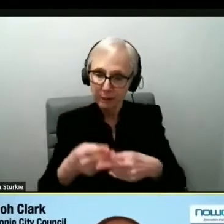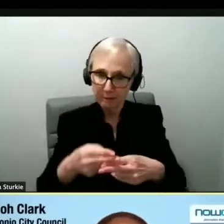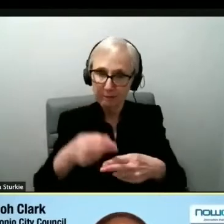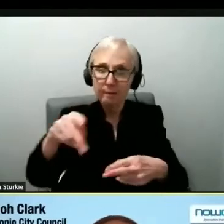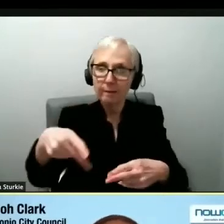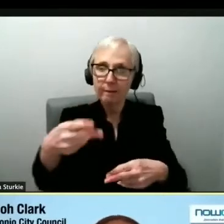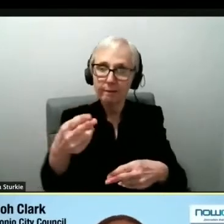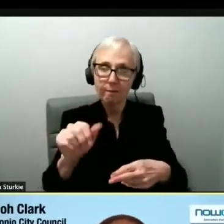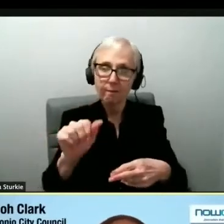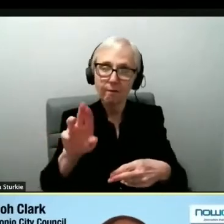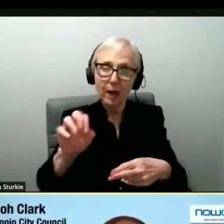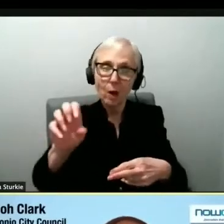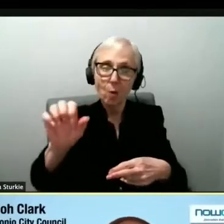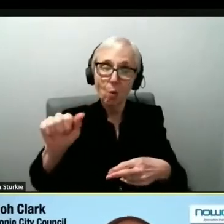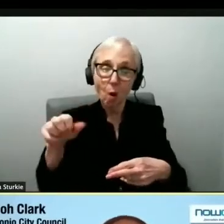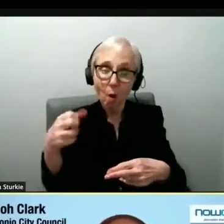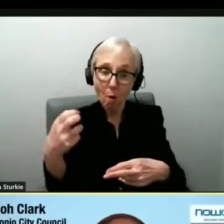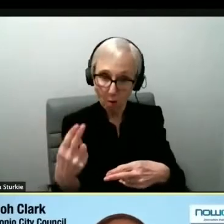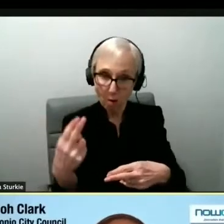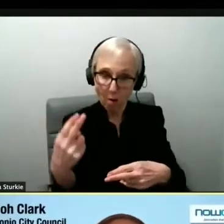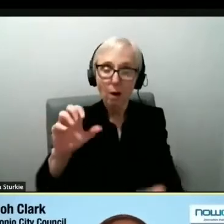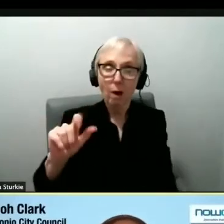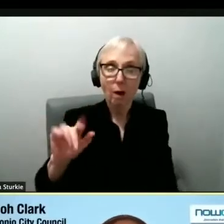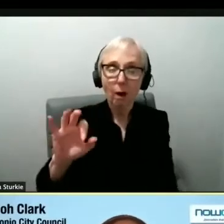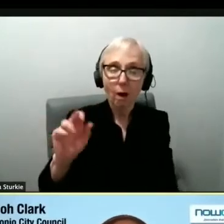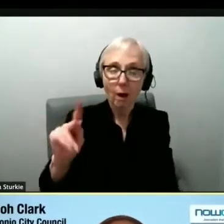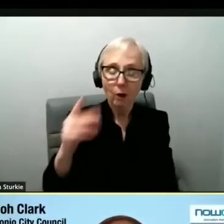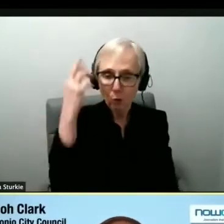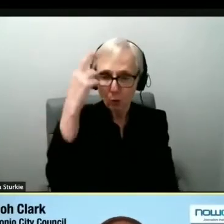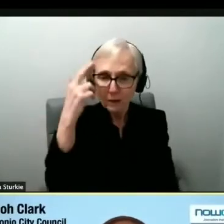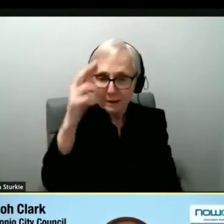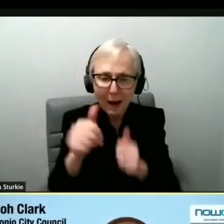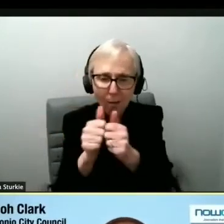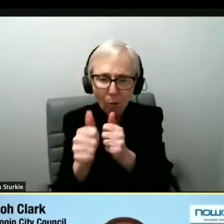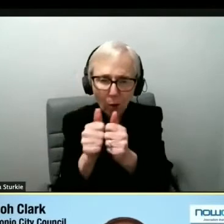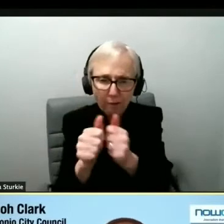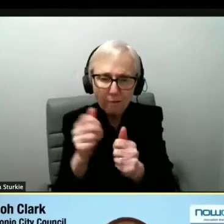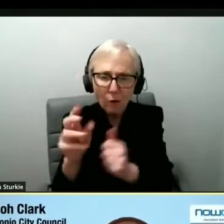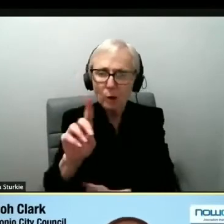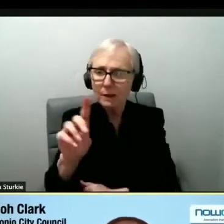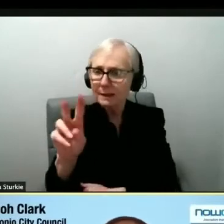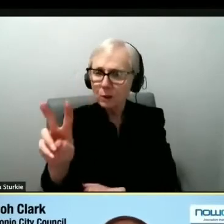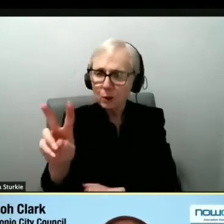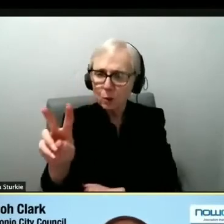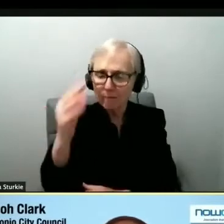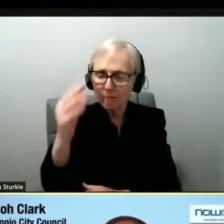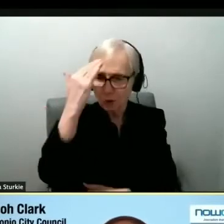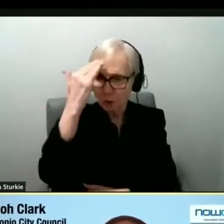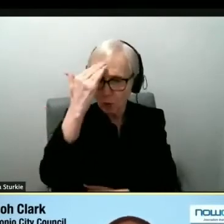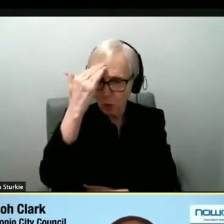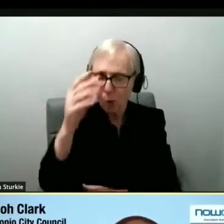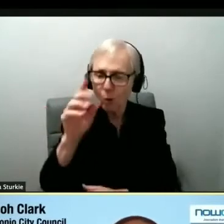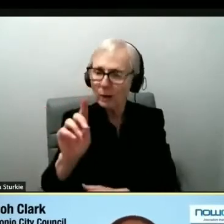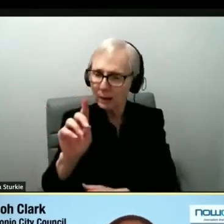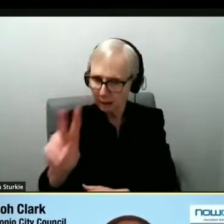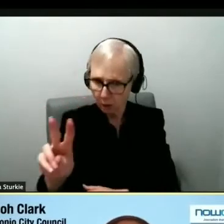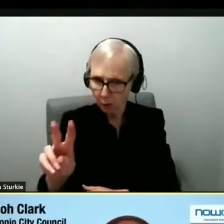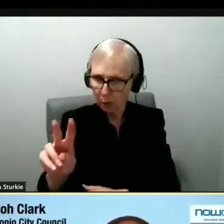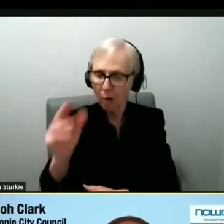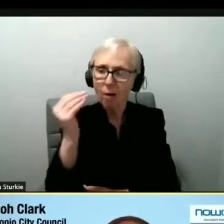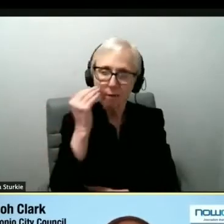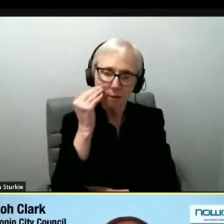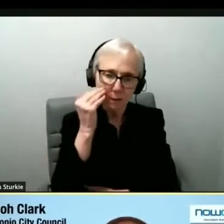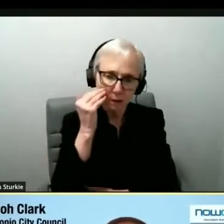My name is Pharaoh Clark, and the reason that I'm running for District 2 is because anybody who knows District 2 or is even familiar with District